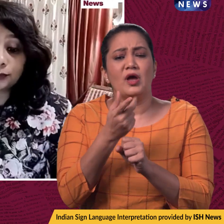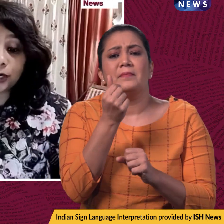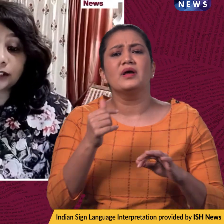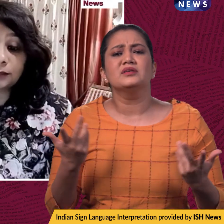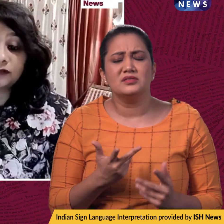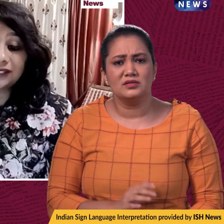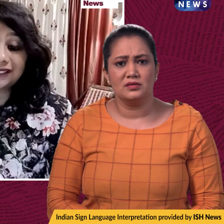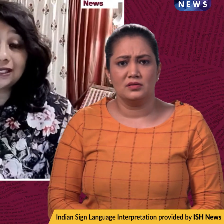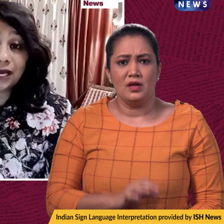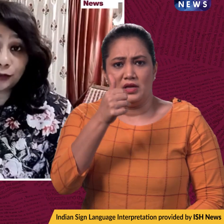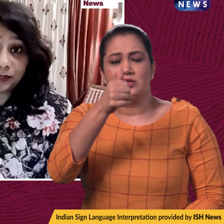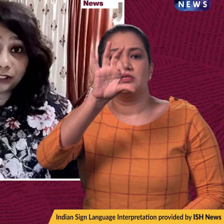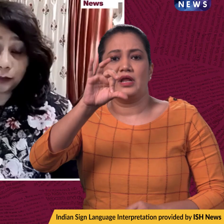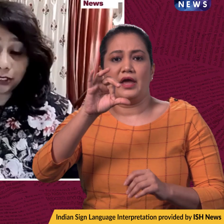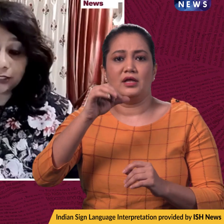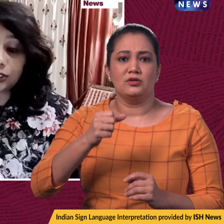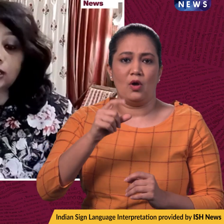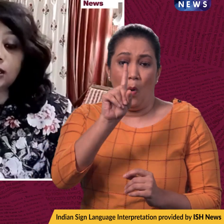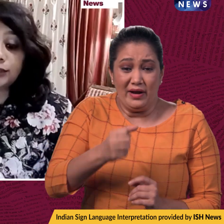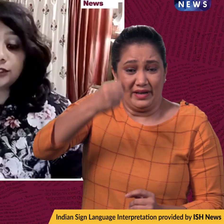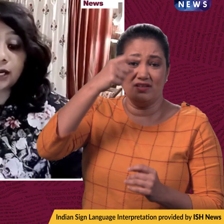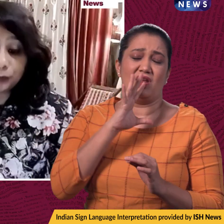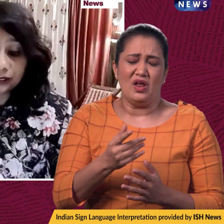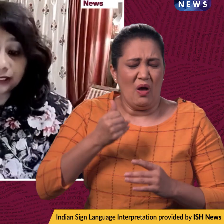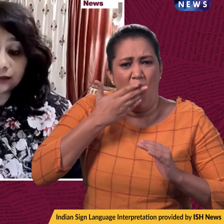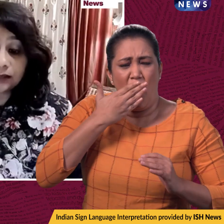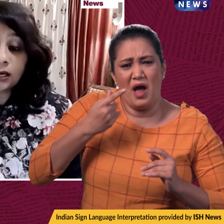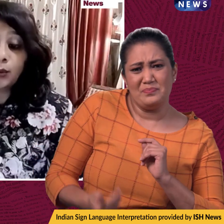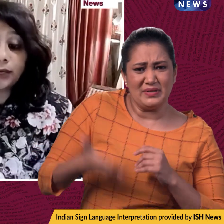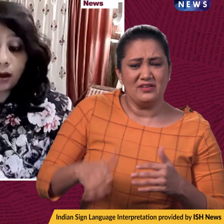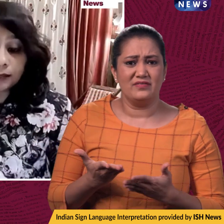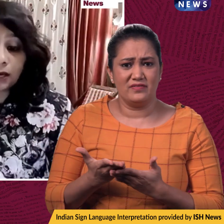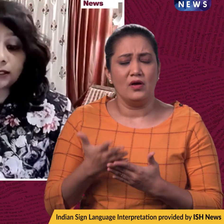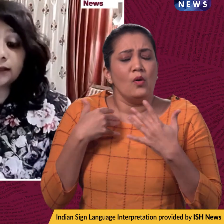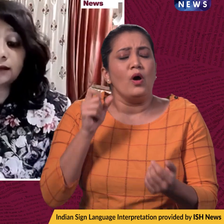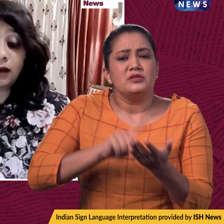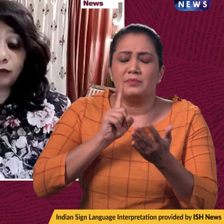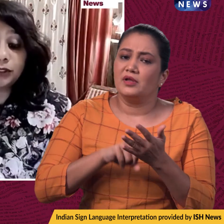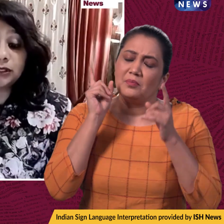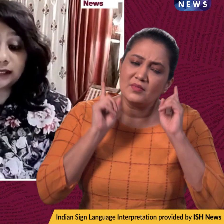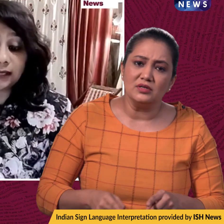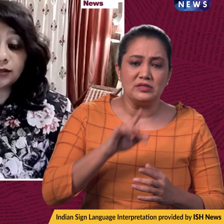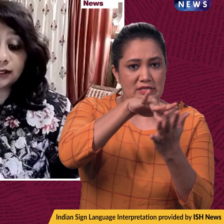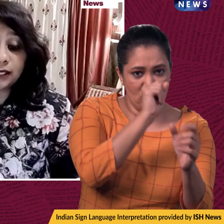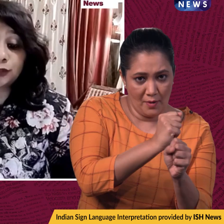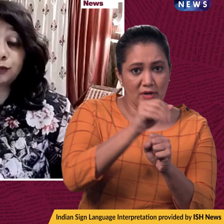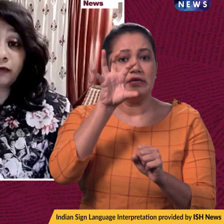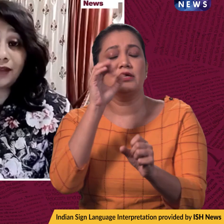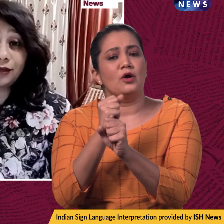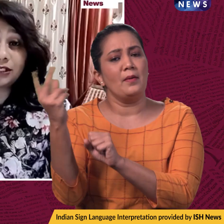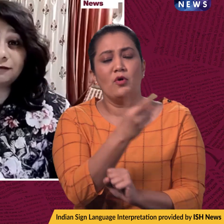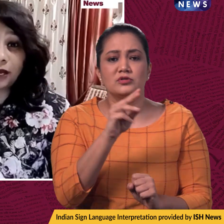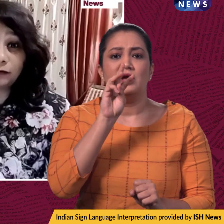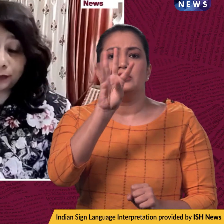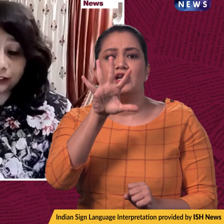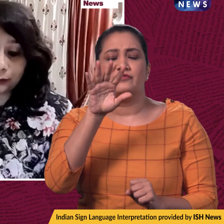sold at a price above 69 rupees per kg, which is unprecedented. We are demanding that the government, centre and state should